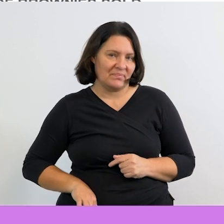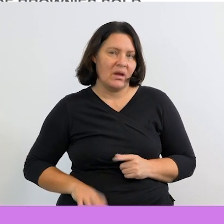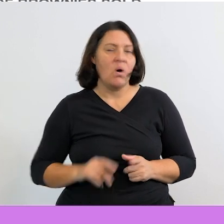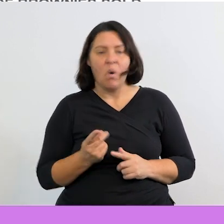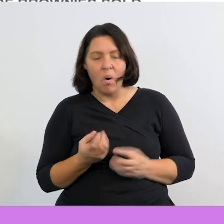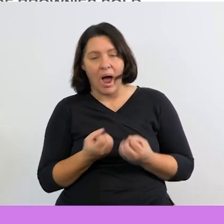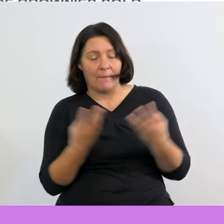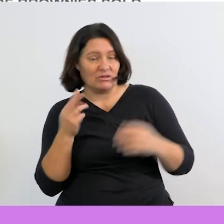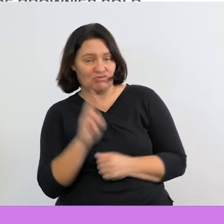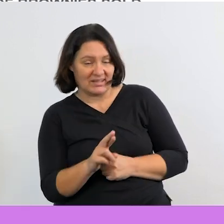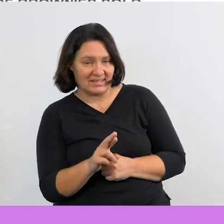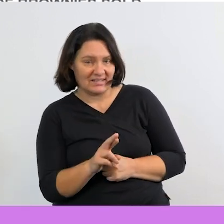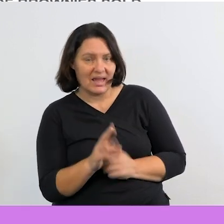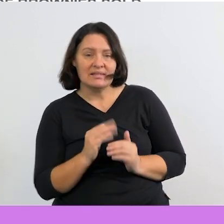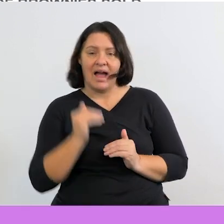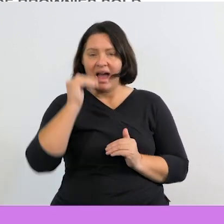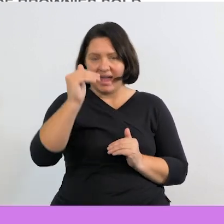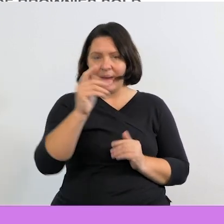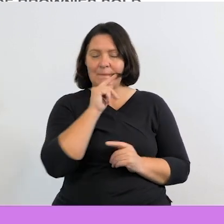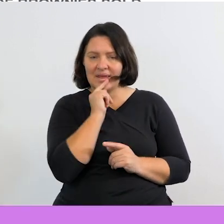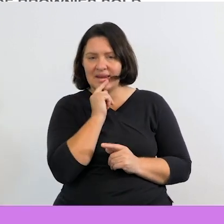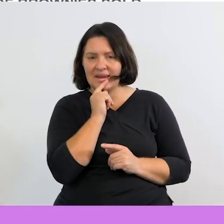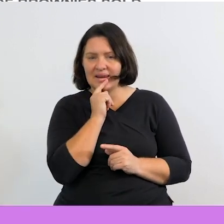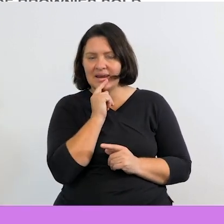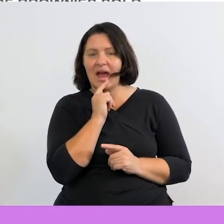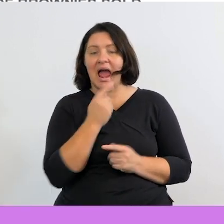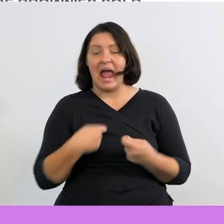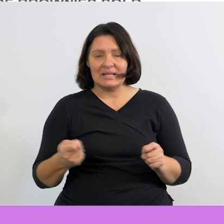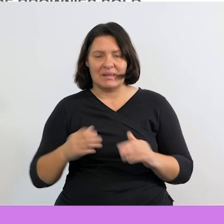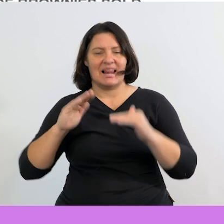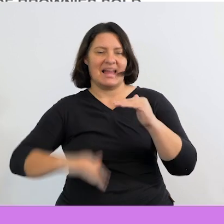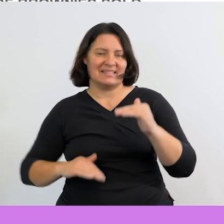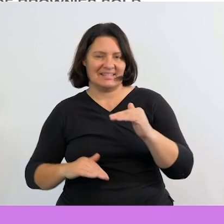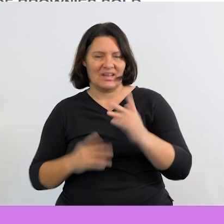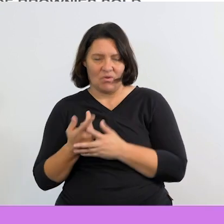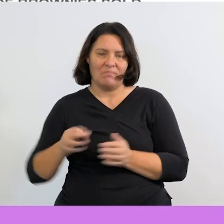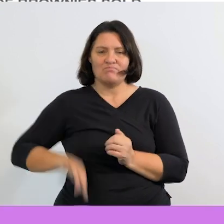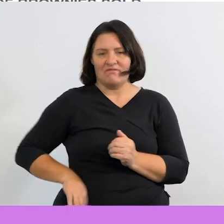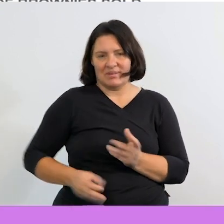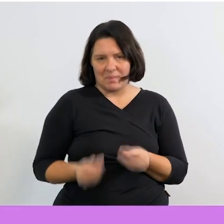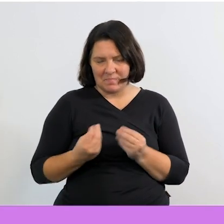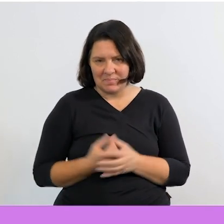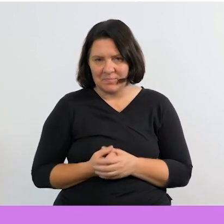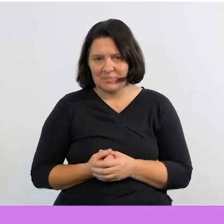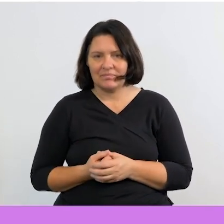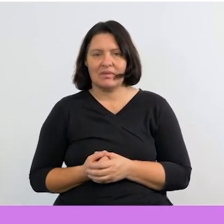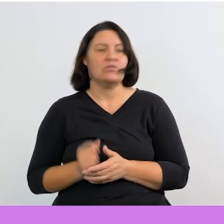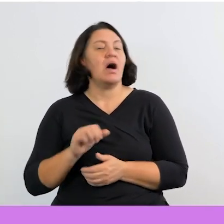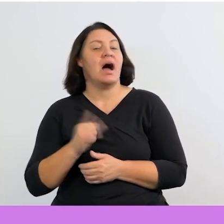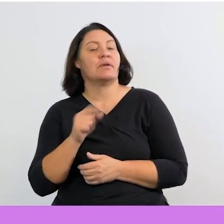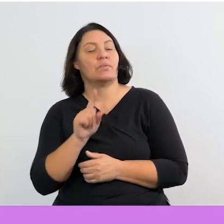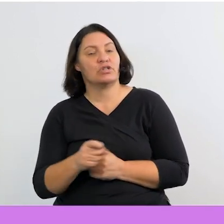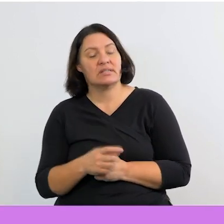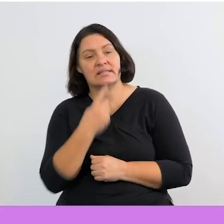income, can you see there, or your amount in rand? That's higher, meaning it's more than your expenses graph. All right, let's look at